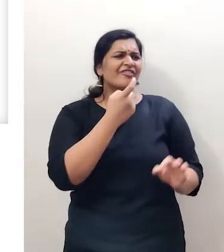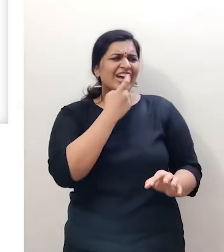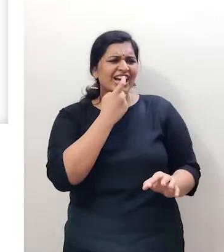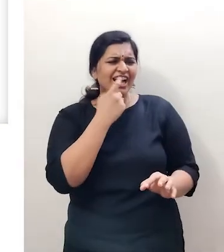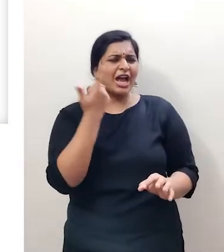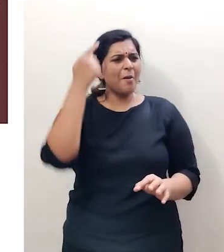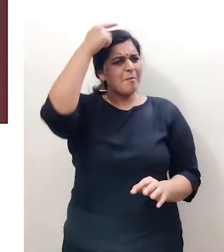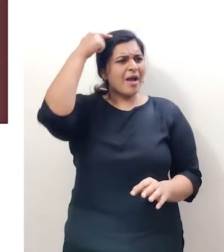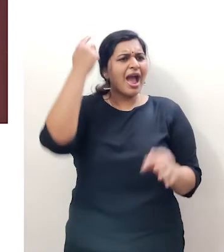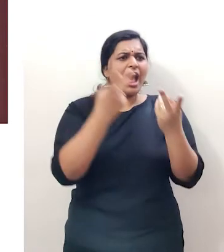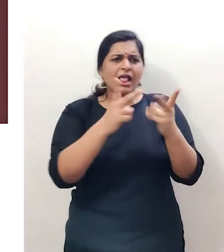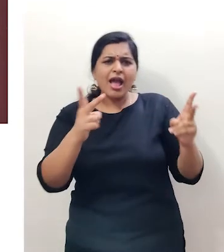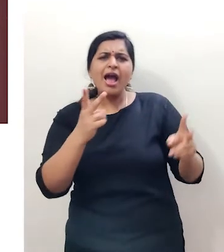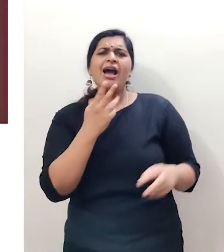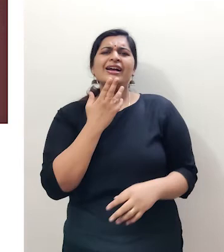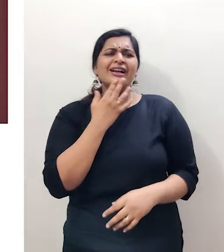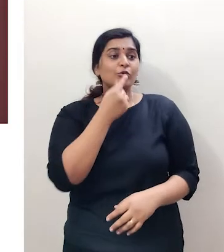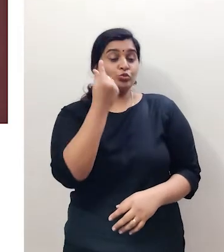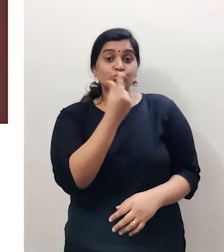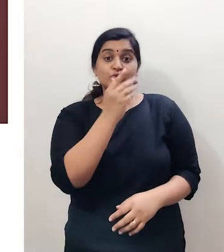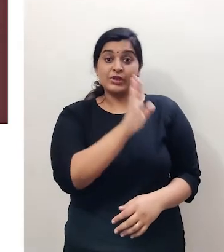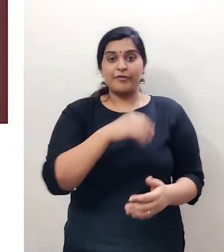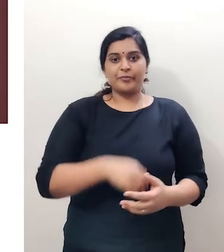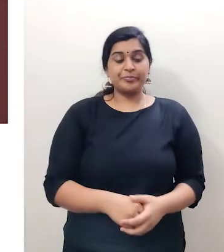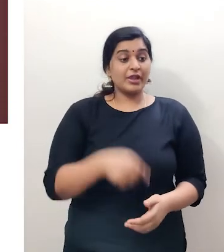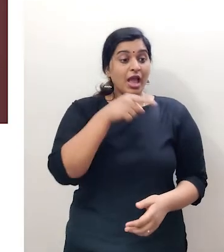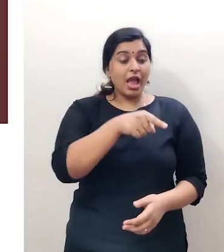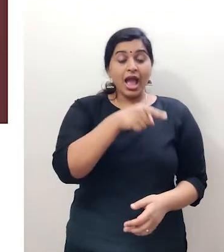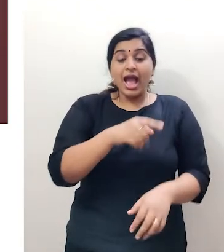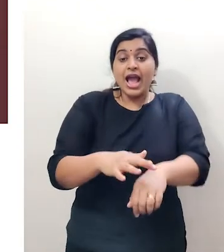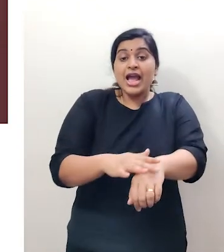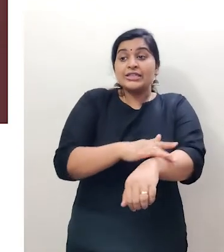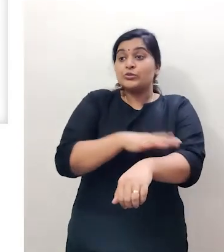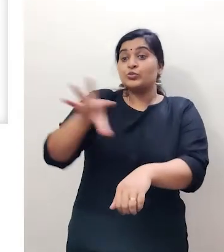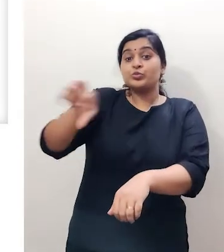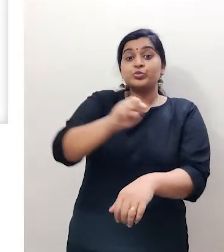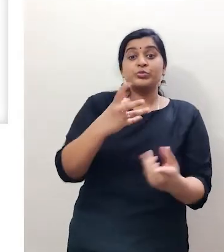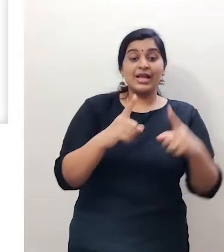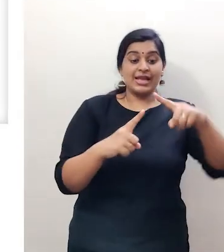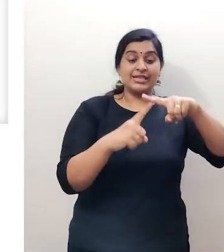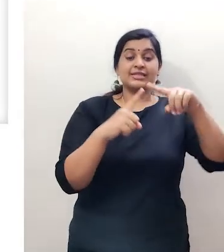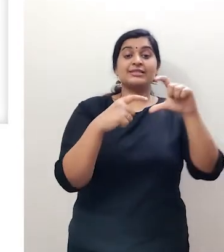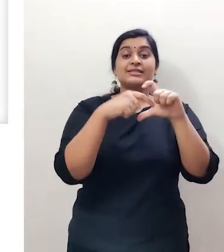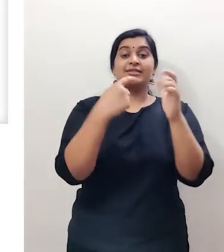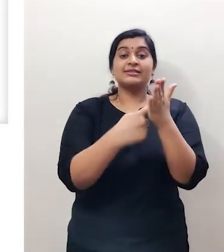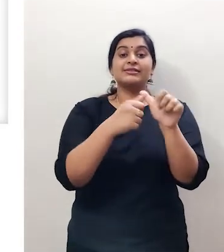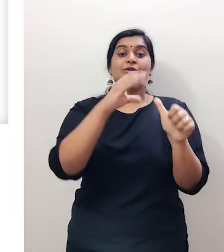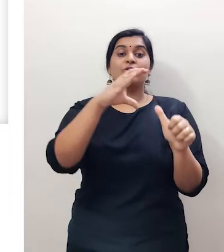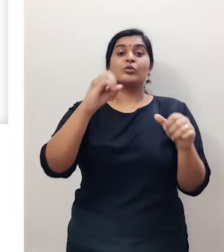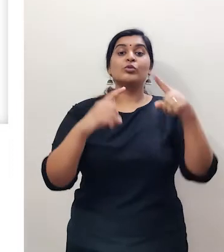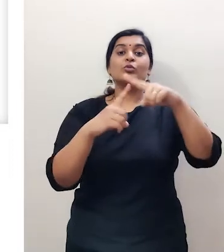left blank, while the raised tail is a playful mix of multiple colors. Roy's art was also influenced by